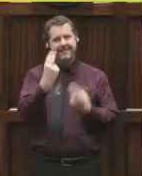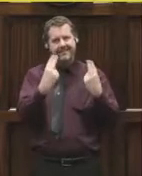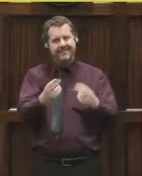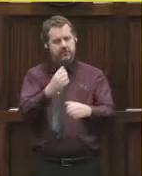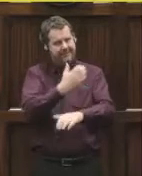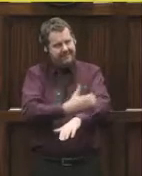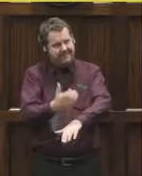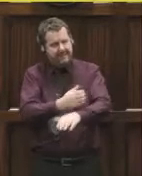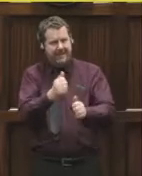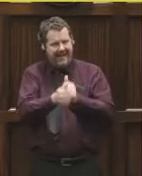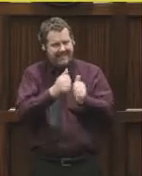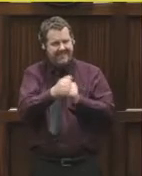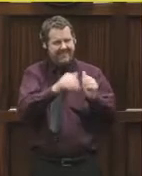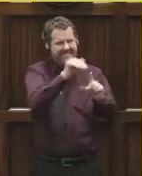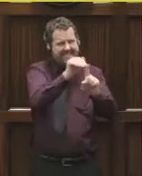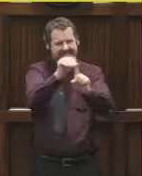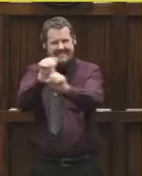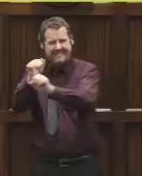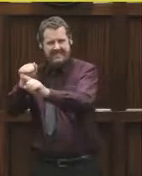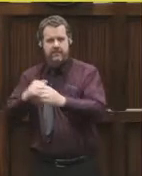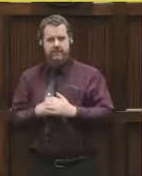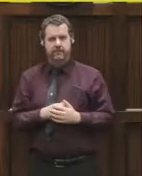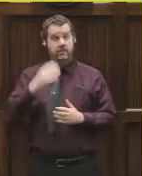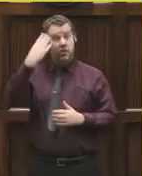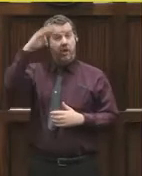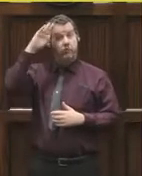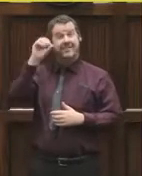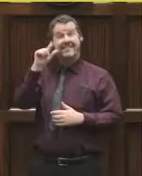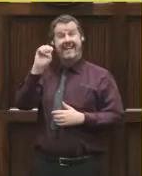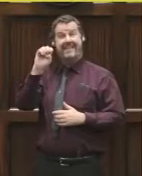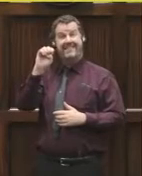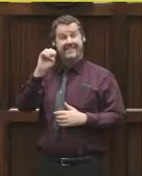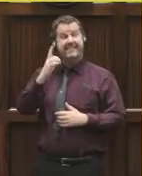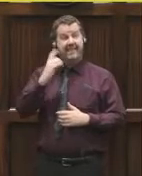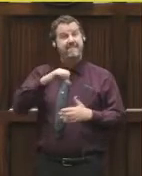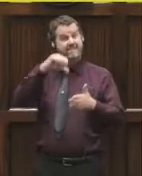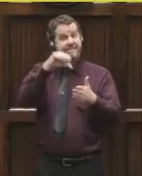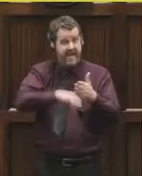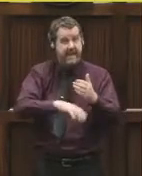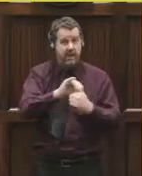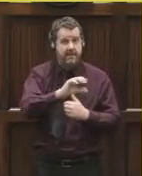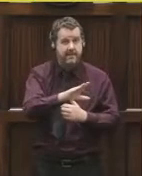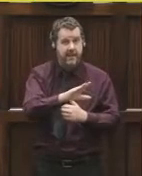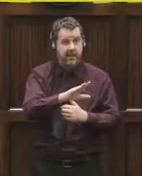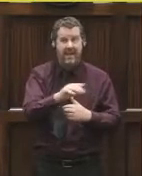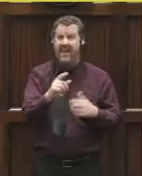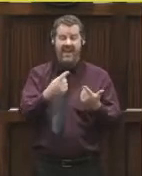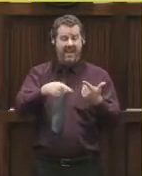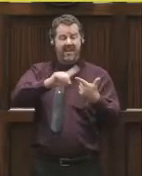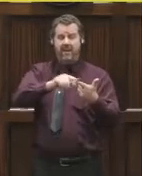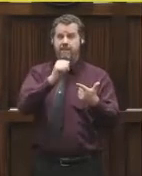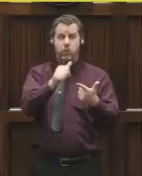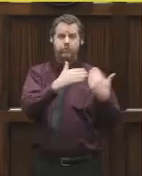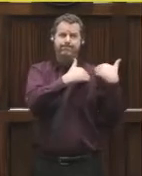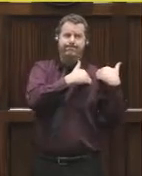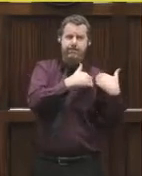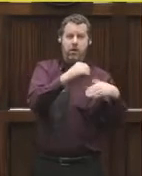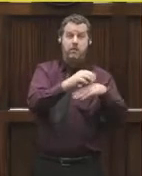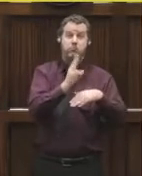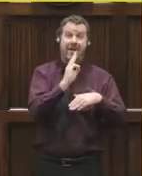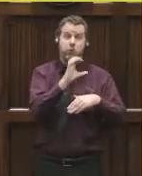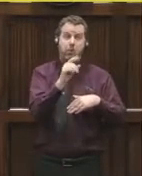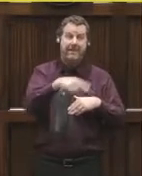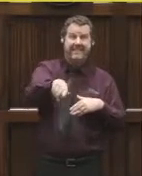Irish state has failed that language, and there are no legal obligations on private companies to use the Irish language, despite it